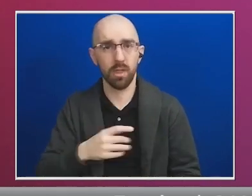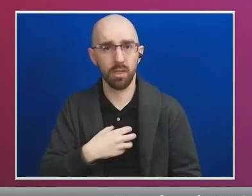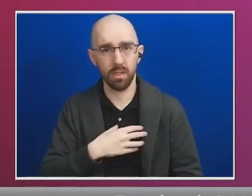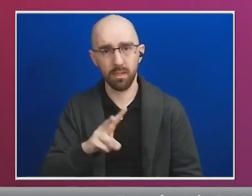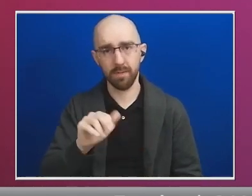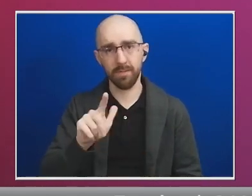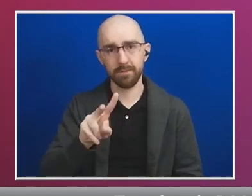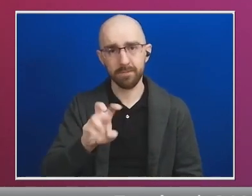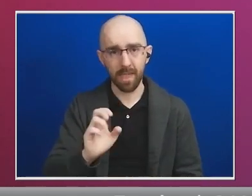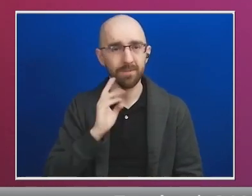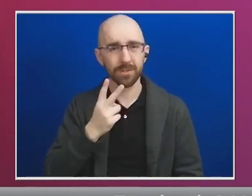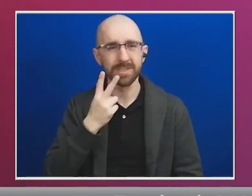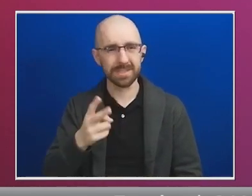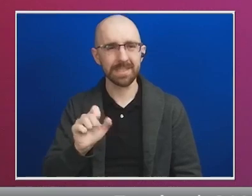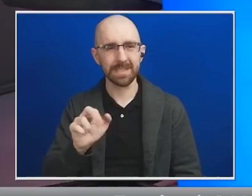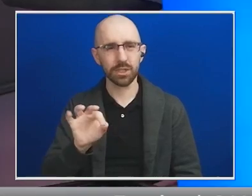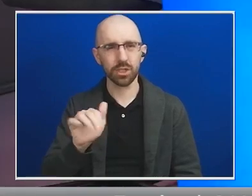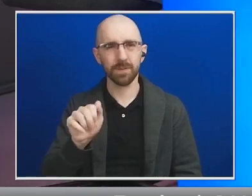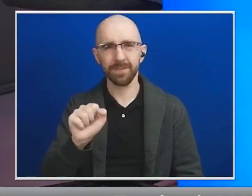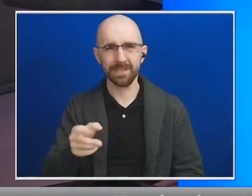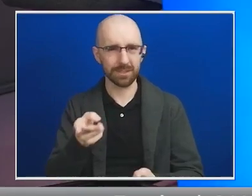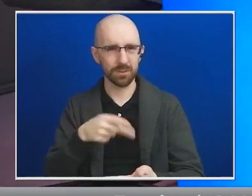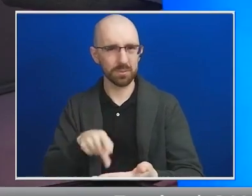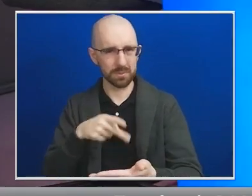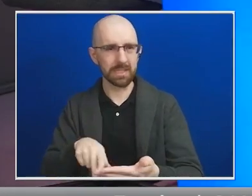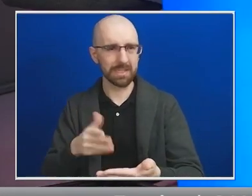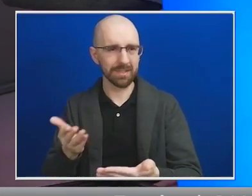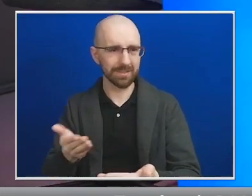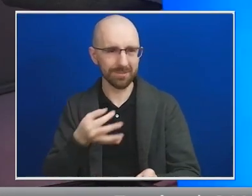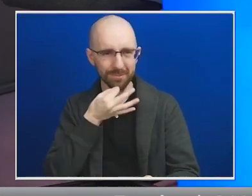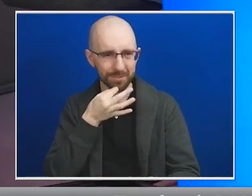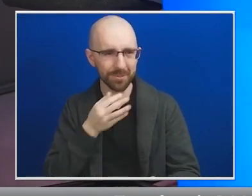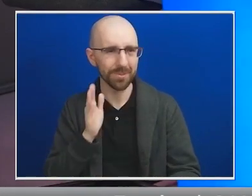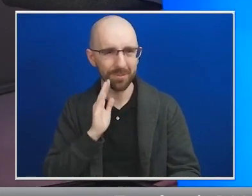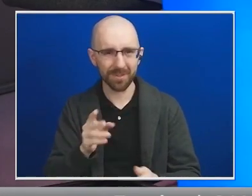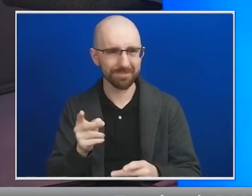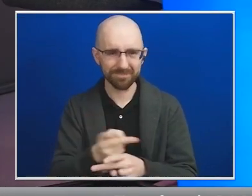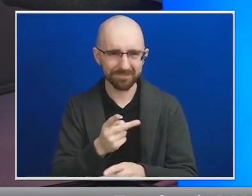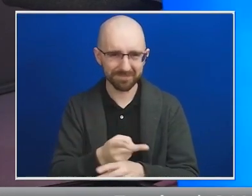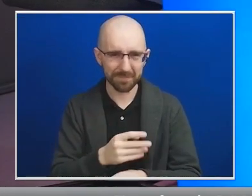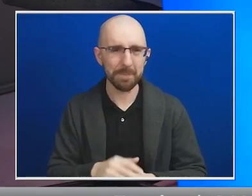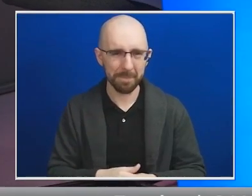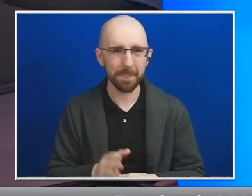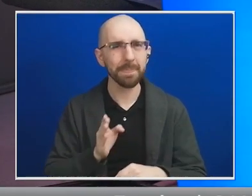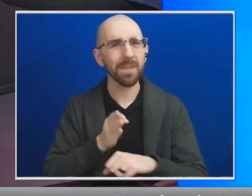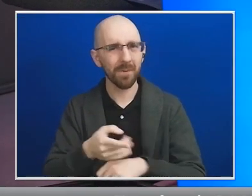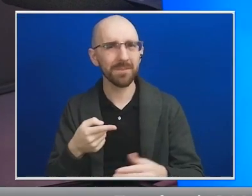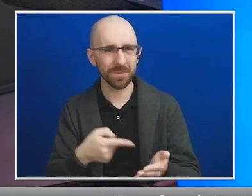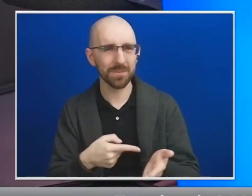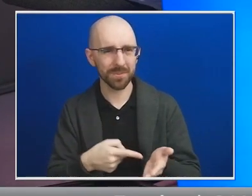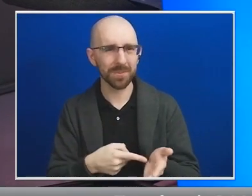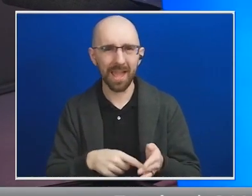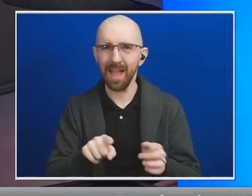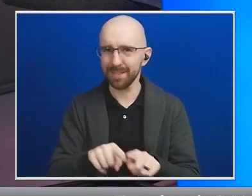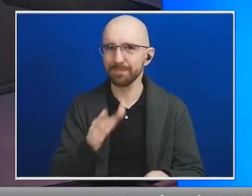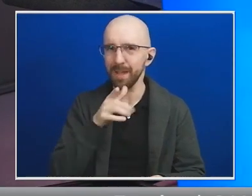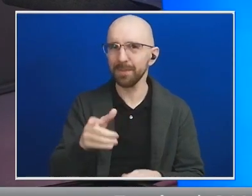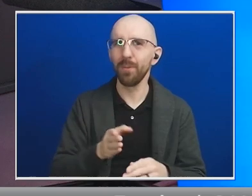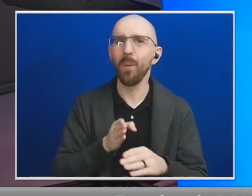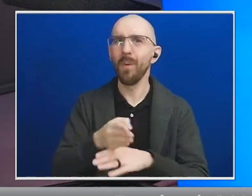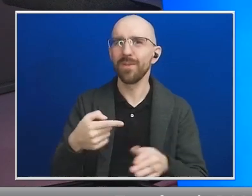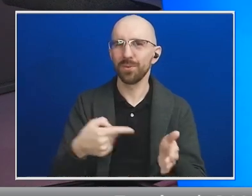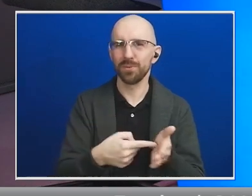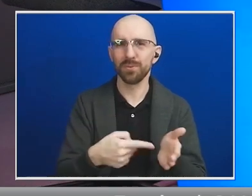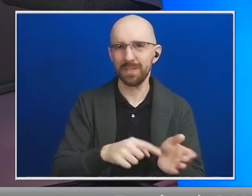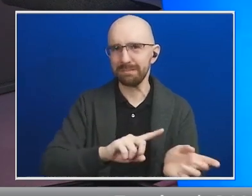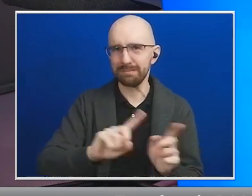here in about 2 weeks. So Beautiful. we'll get a look at it. Yeah, he's a little overdue, I must say, as a mom. A little overdue. That's going to change. You know